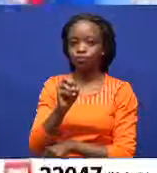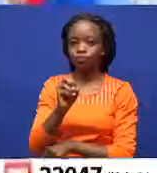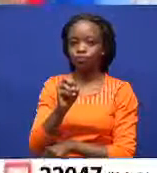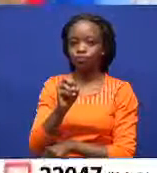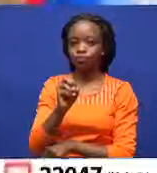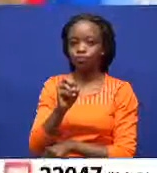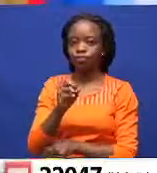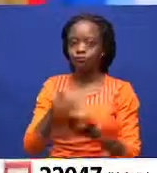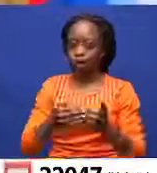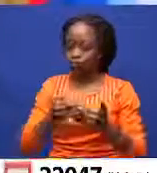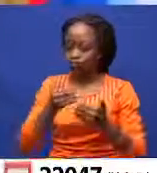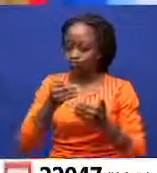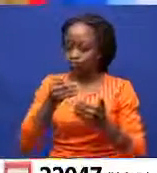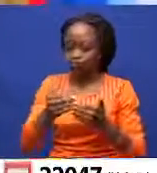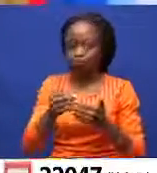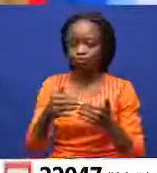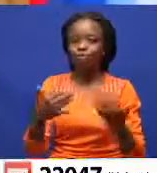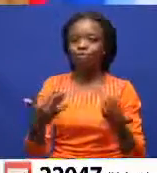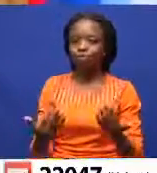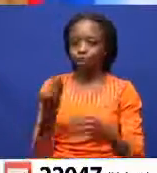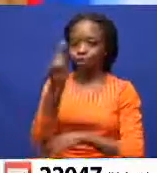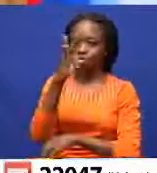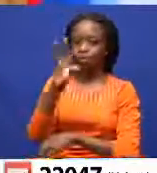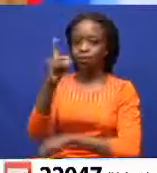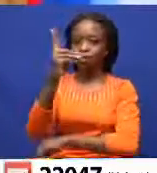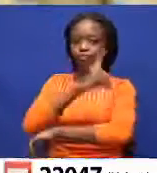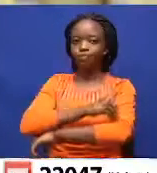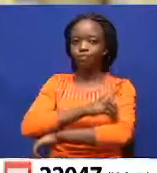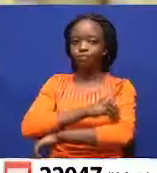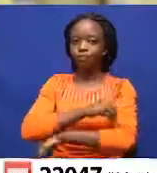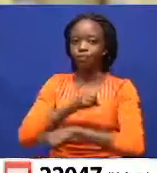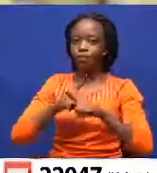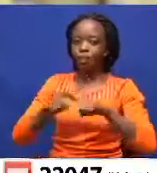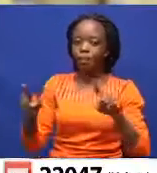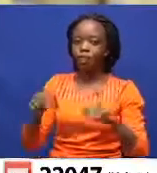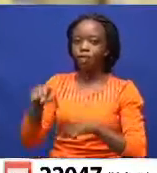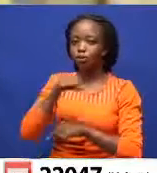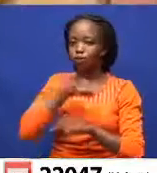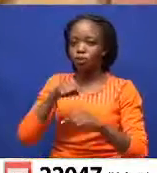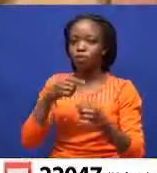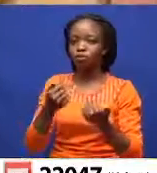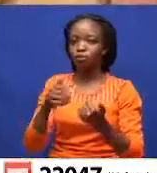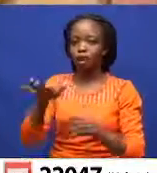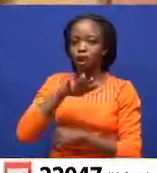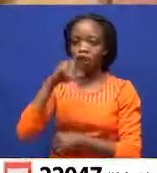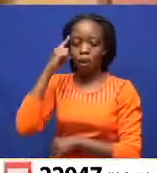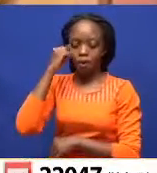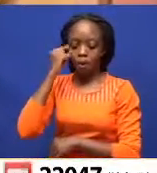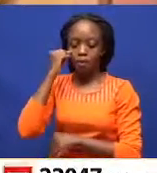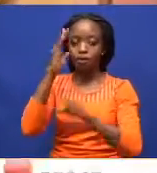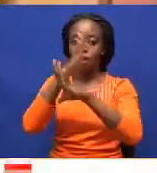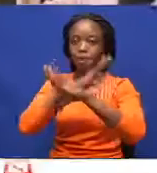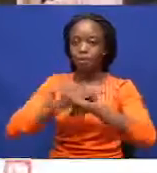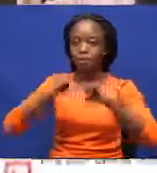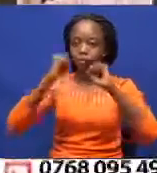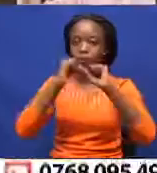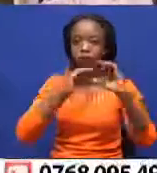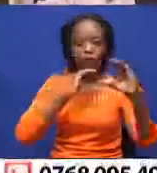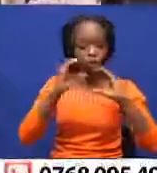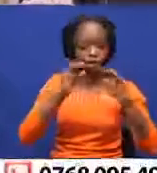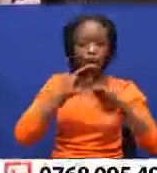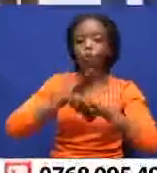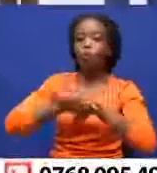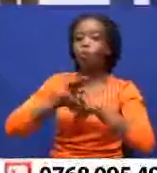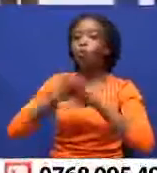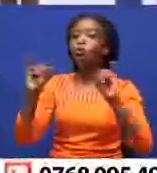is extended for a further 30 days. But to Isli and Old Town Mombasa, the presidential address was good